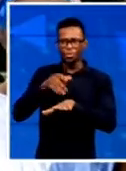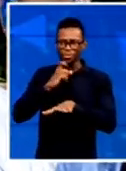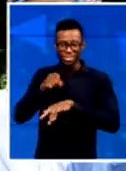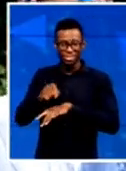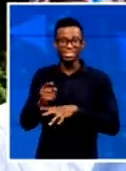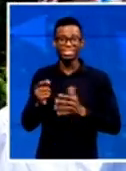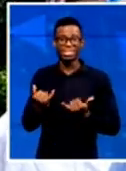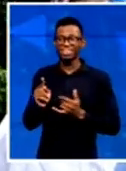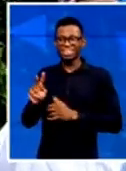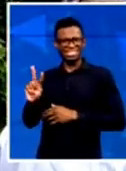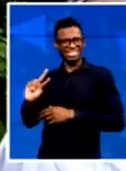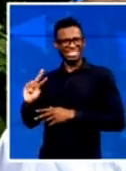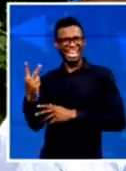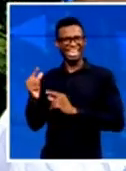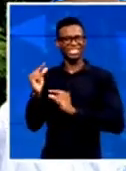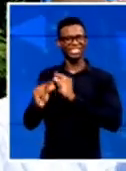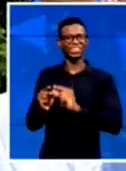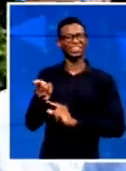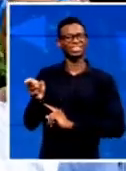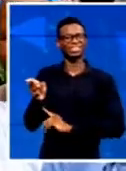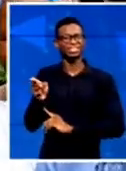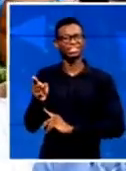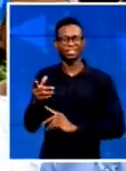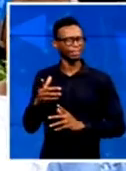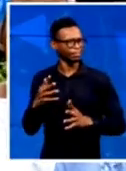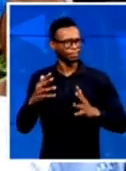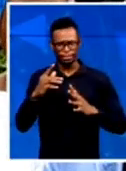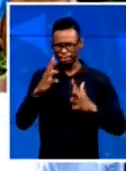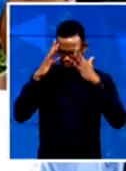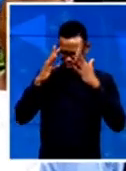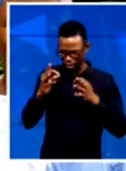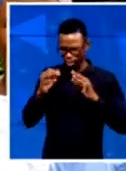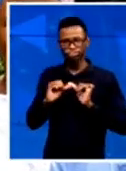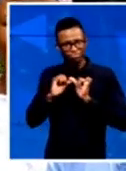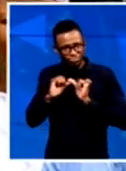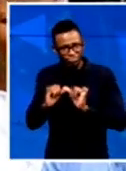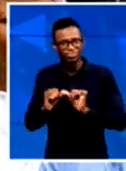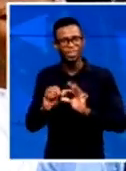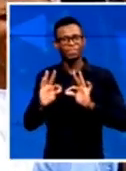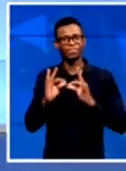to continue with the agri-business of their family. Let's take it back to you in studio.